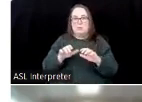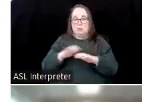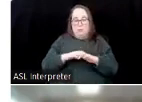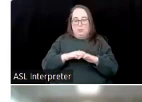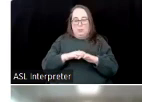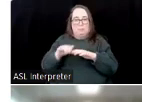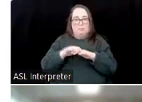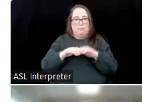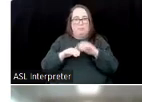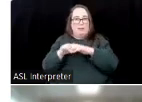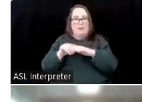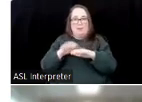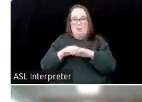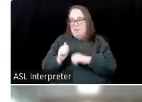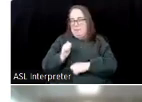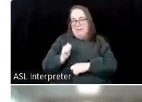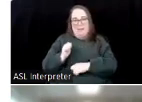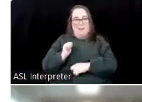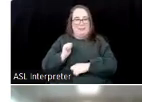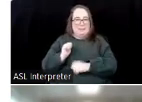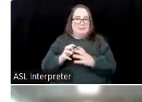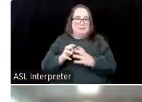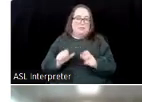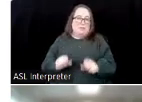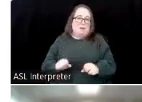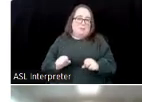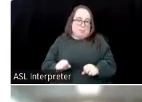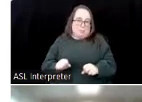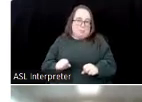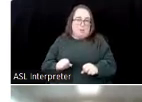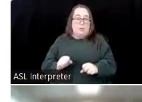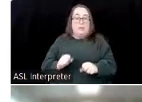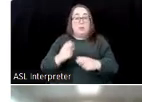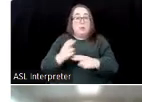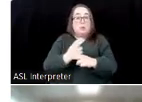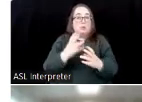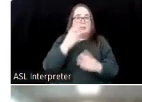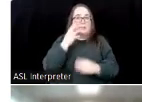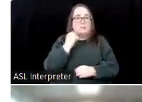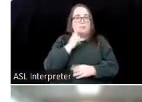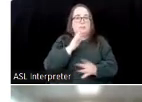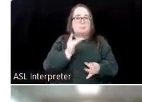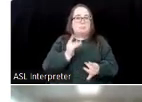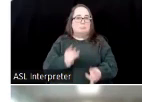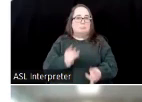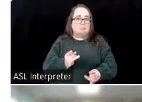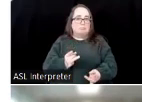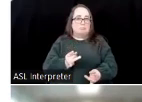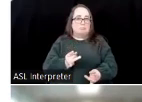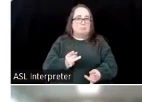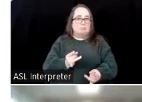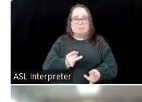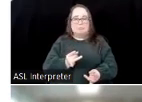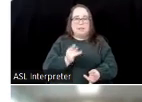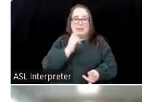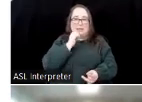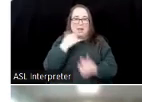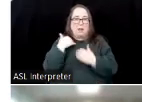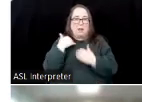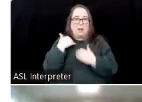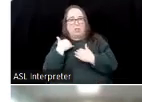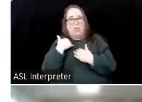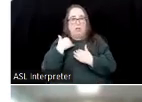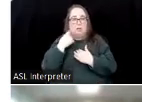the braiding on the back end as much as possible. So the user experience is streamlined and not administratively